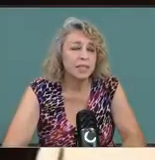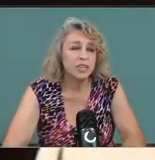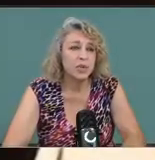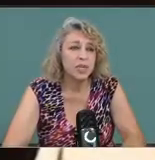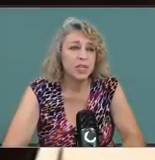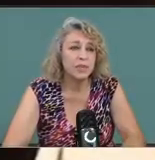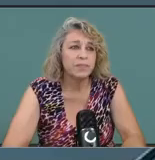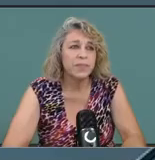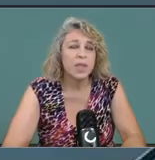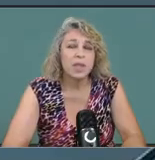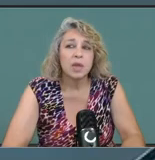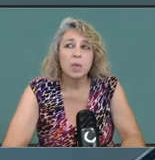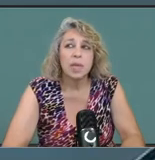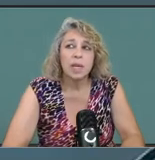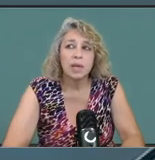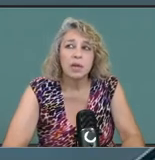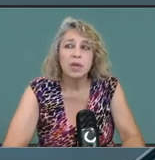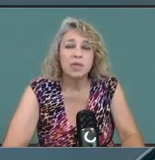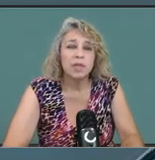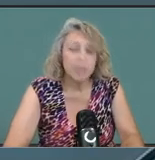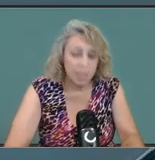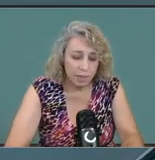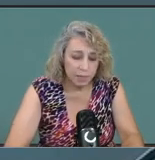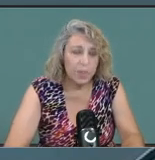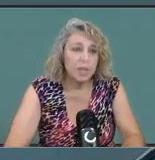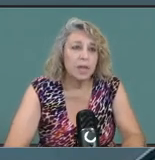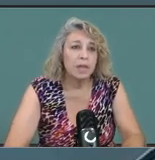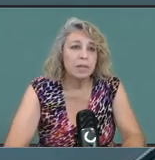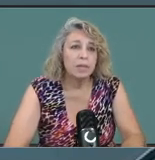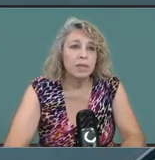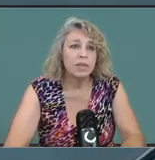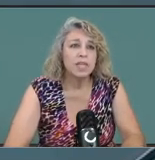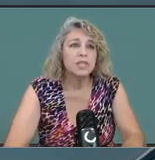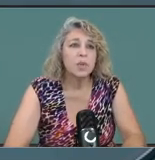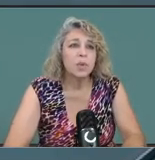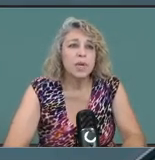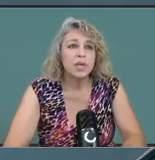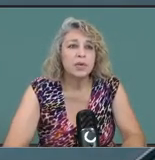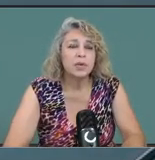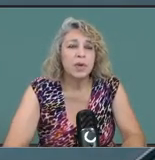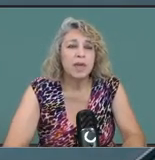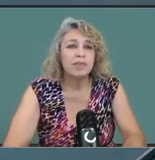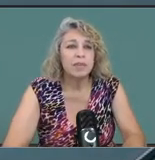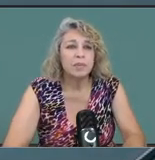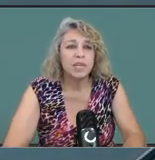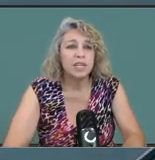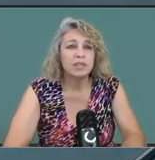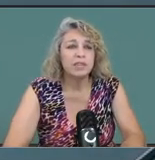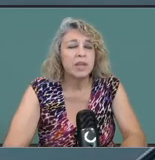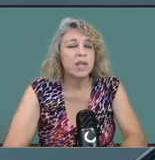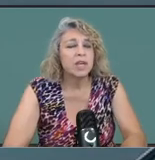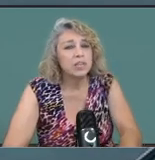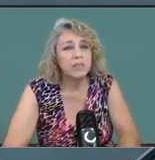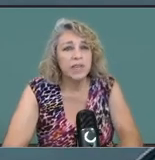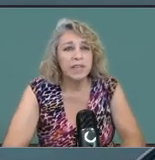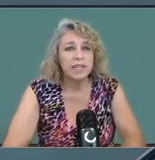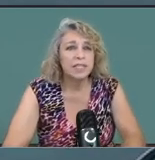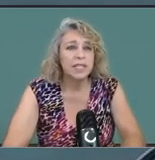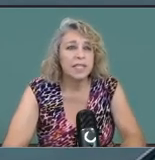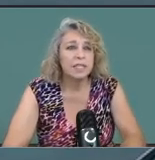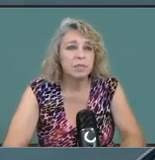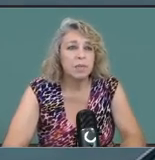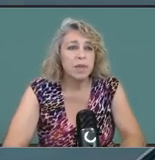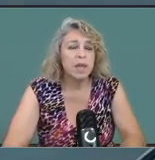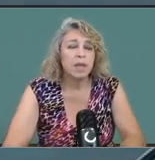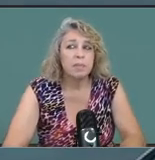situation we know that they the things we want to do have an objective not to forget these